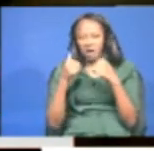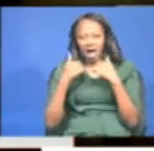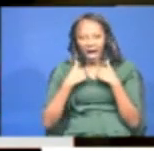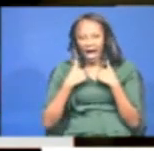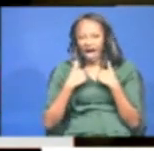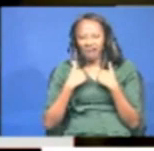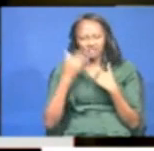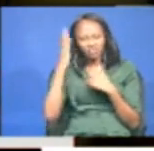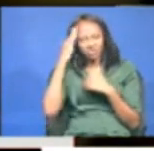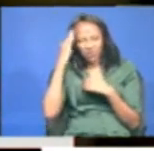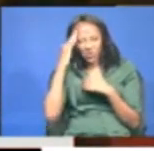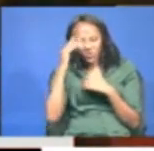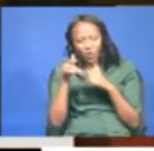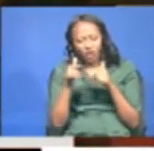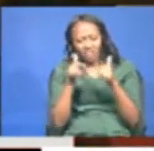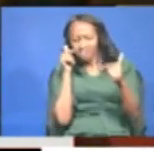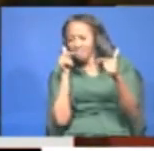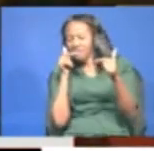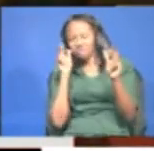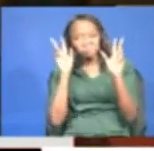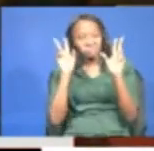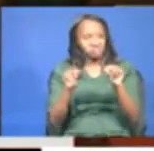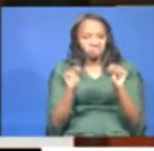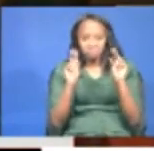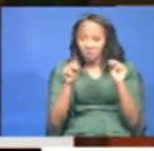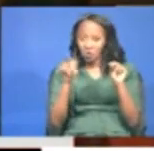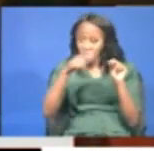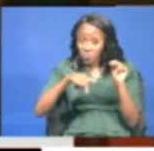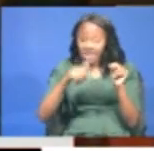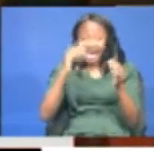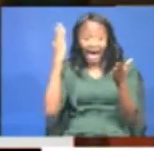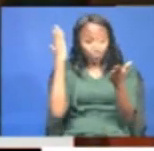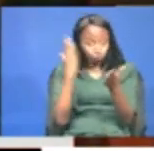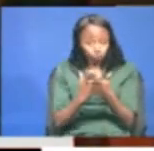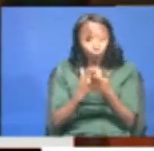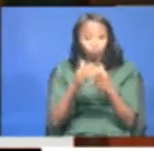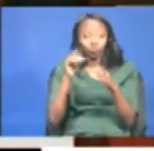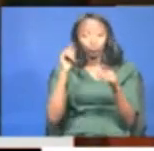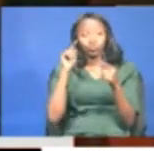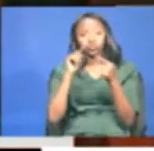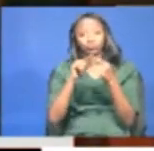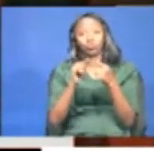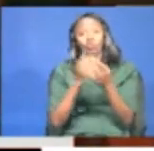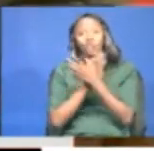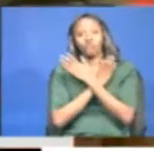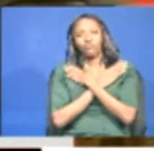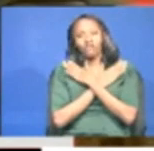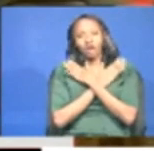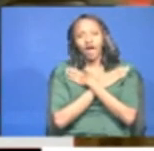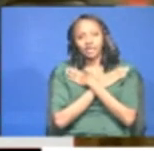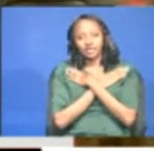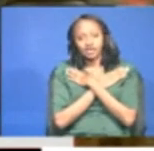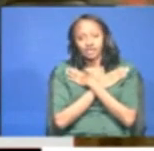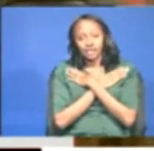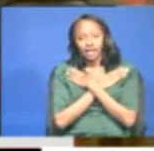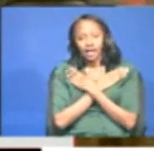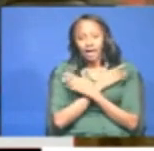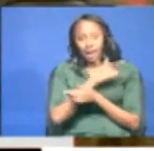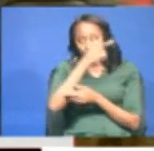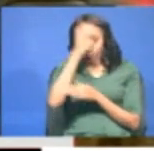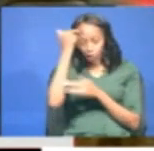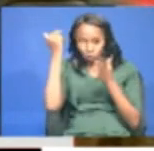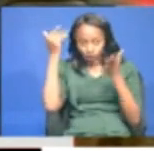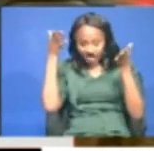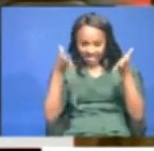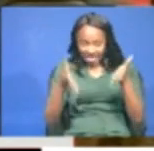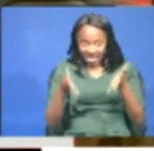betrayal. We are people who are true to friends. And that is why I, with my